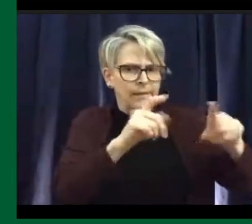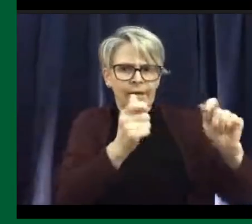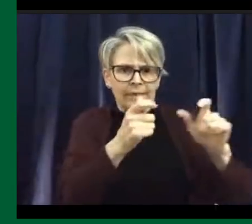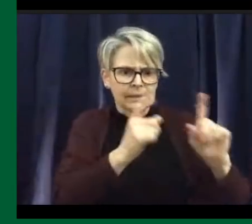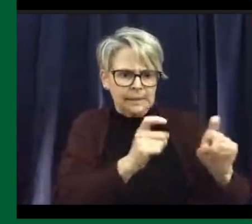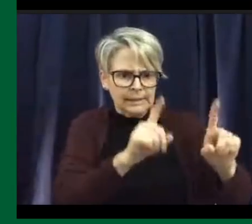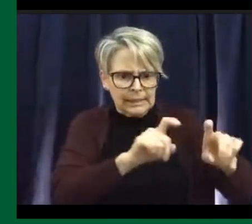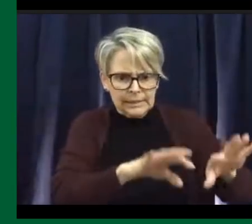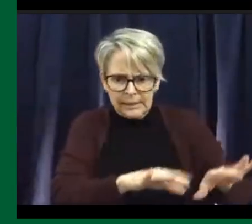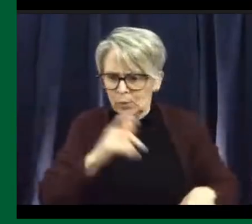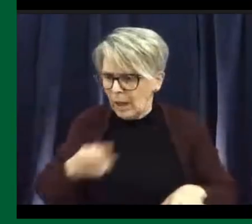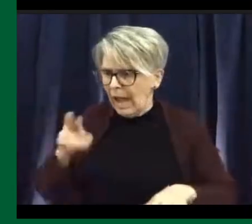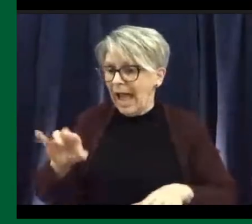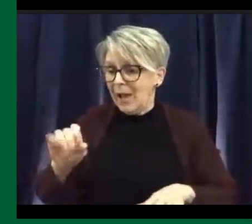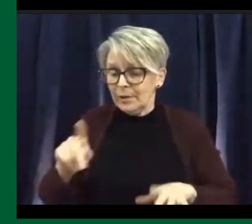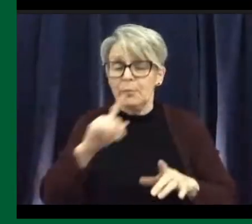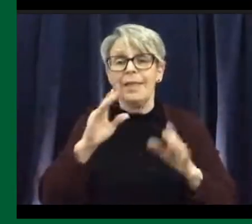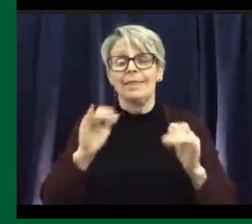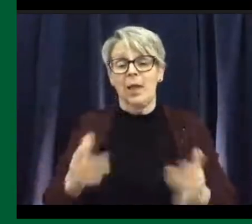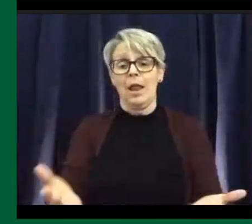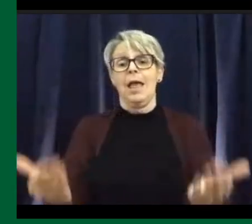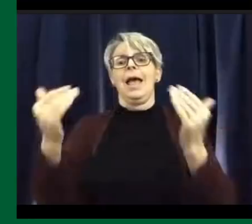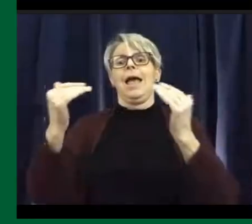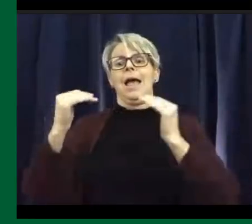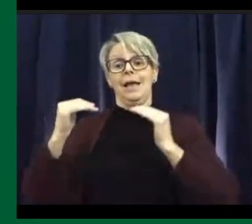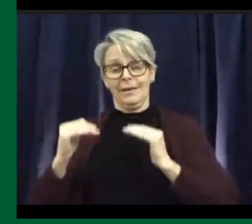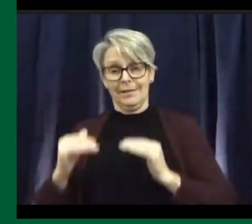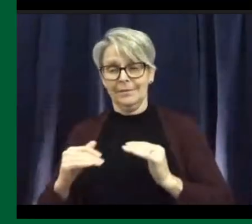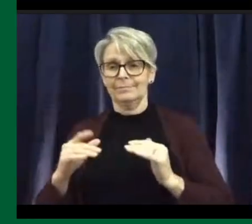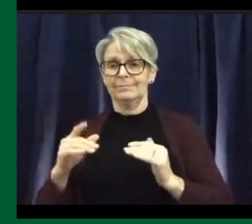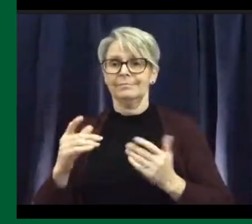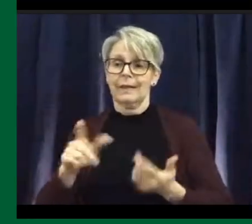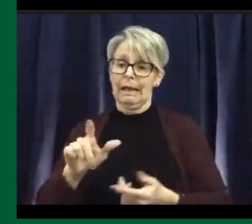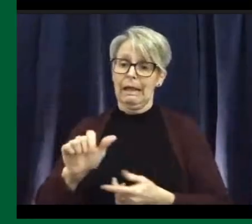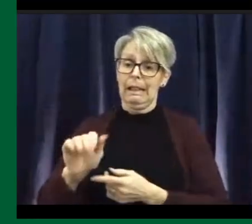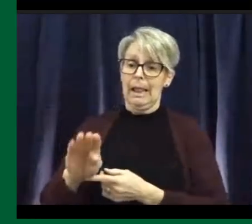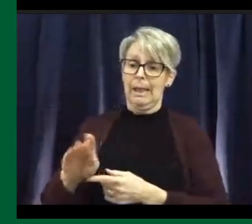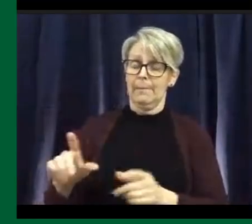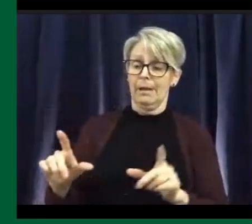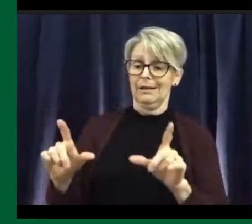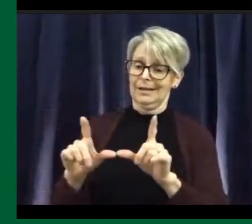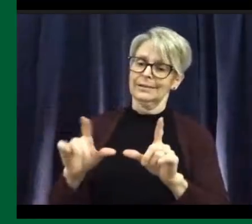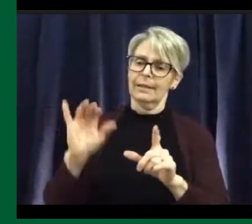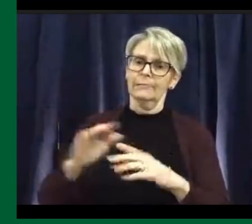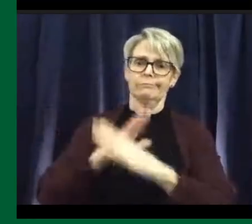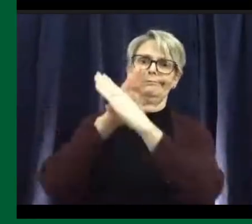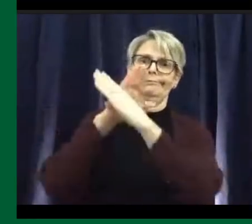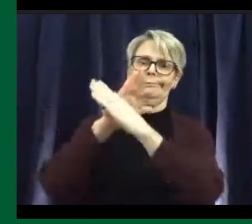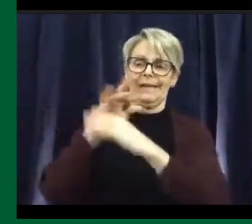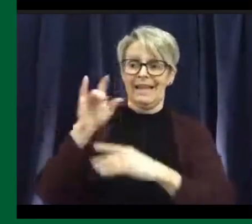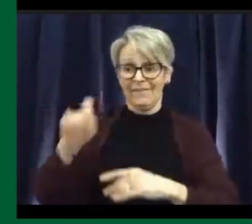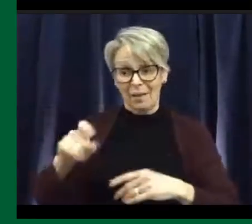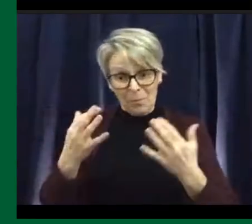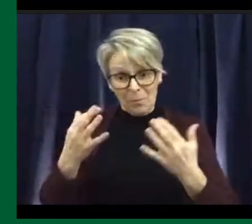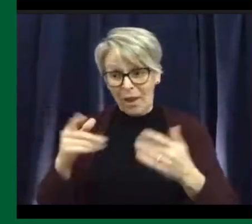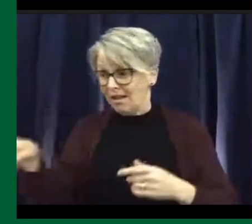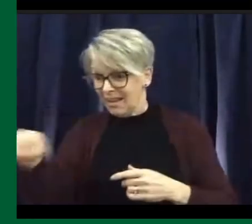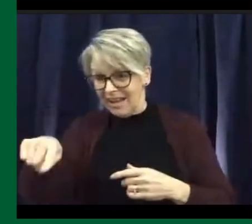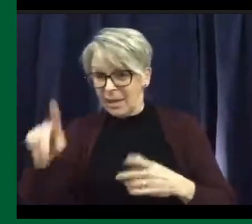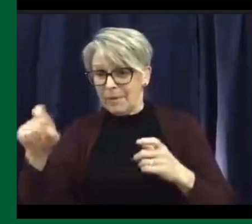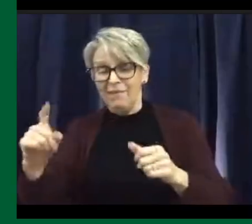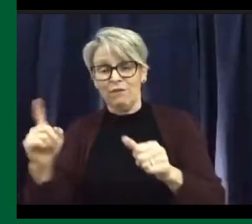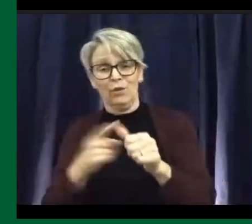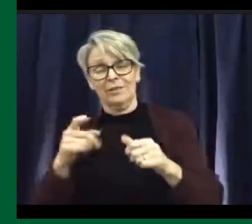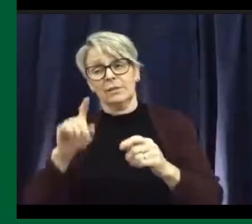The next phase of the rollout, now certainly a lab license would have been a barrier, because if we have to wait for everybody to receive a lab license,